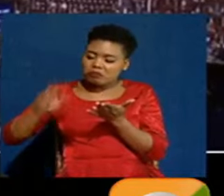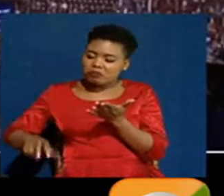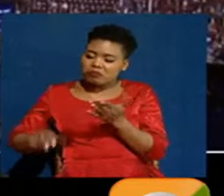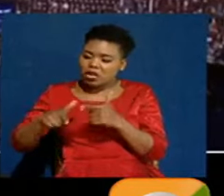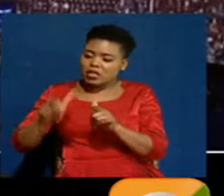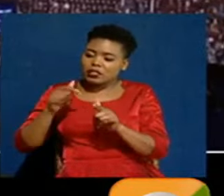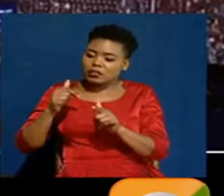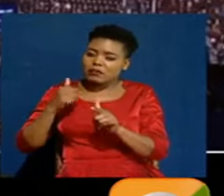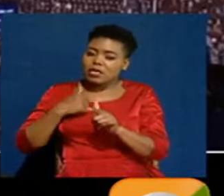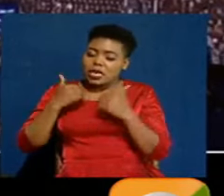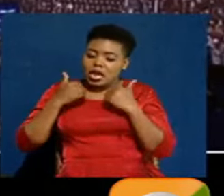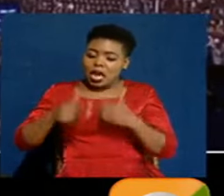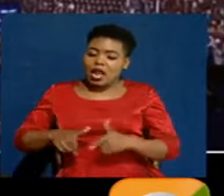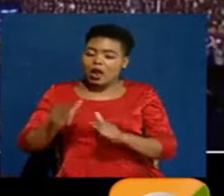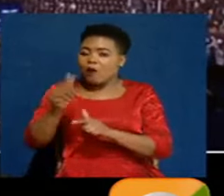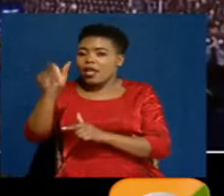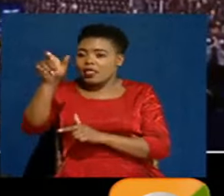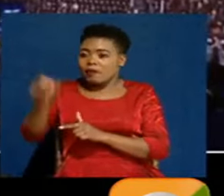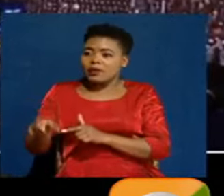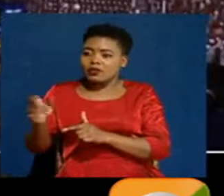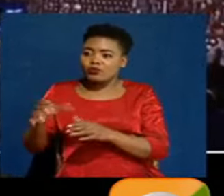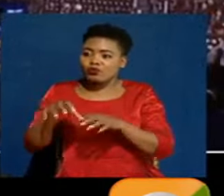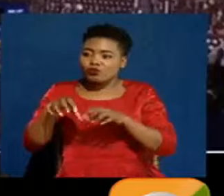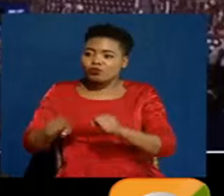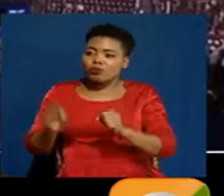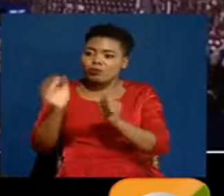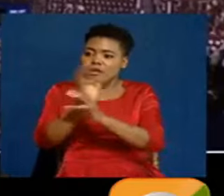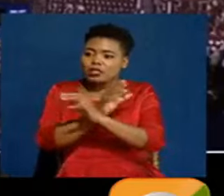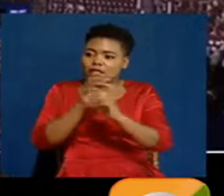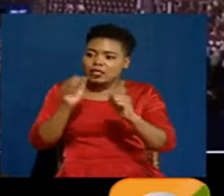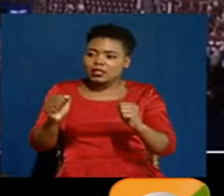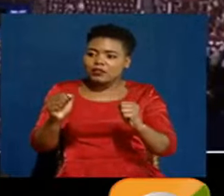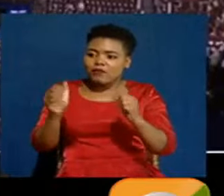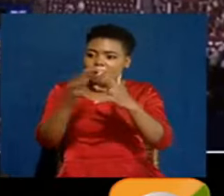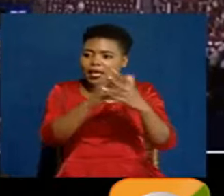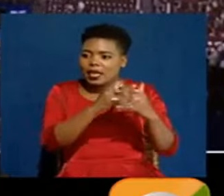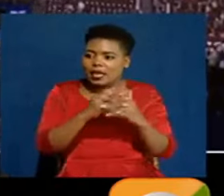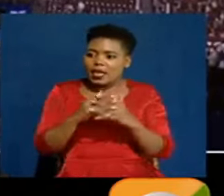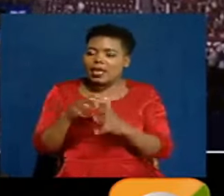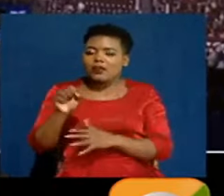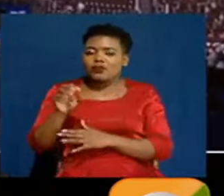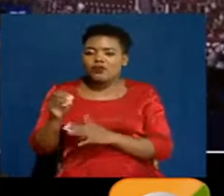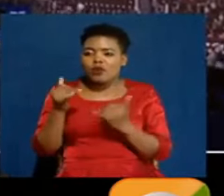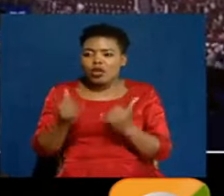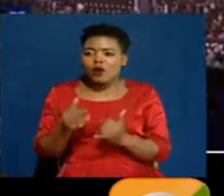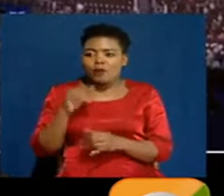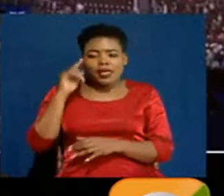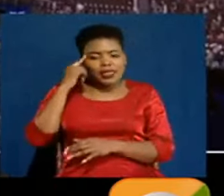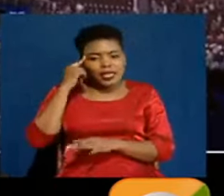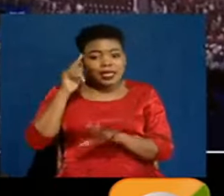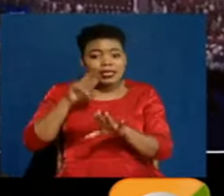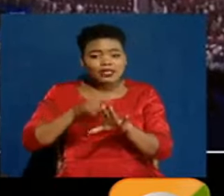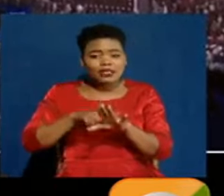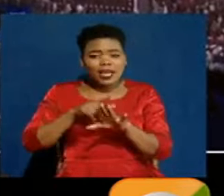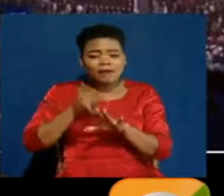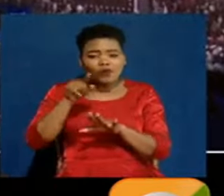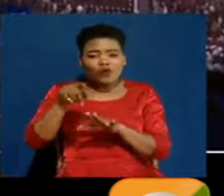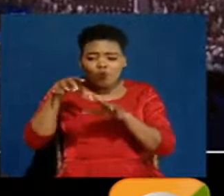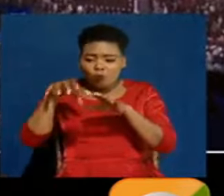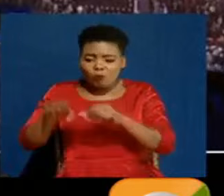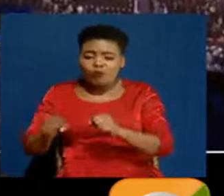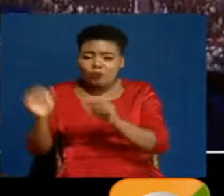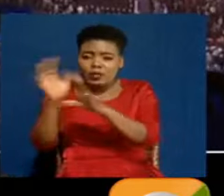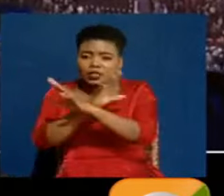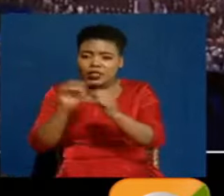to lead, even within the Republican Party. So I think once your purpose has